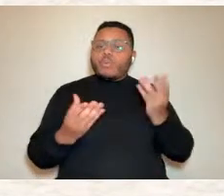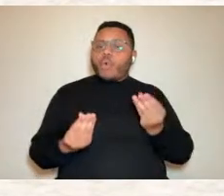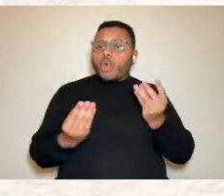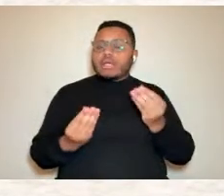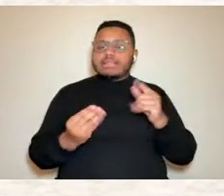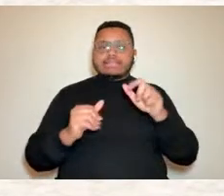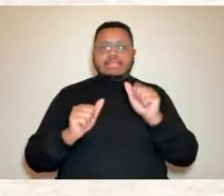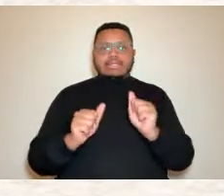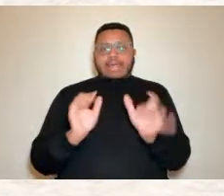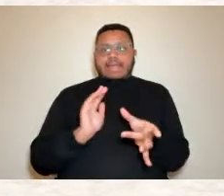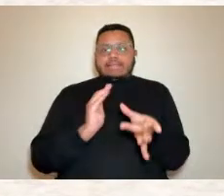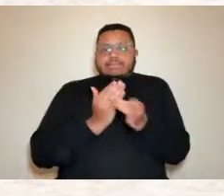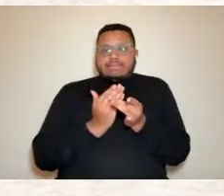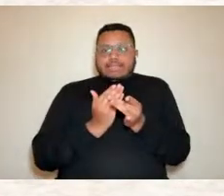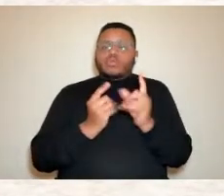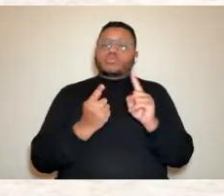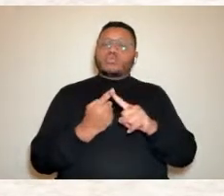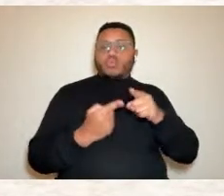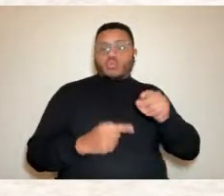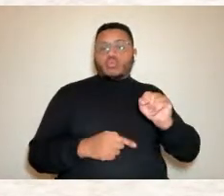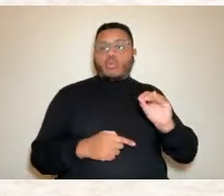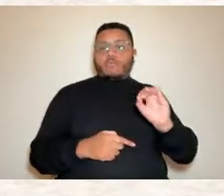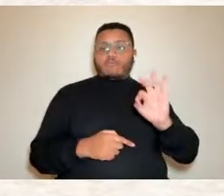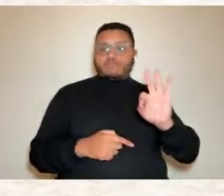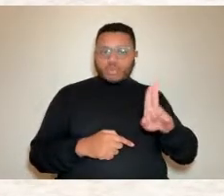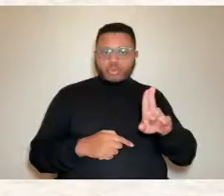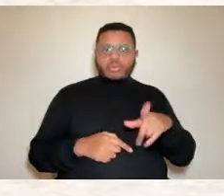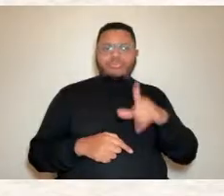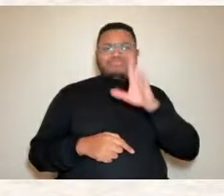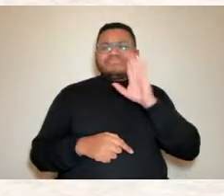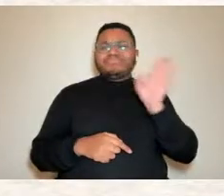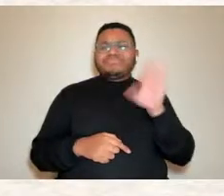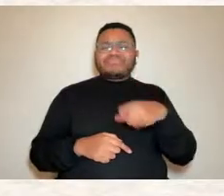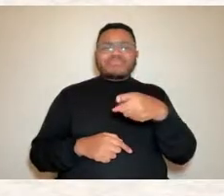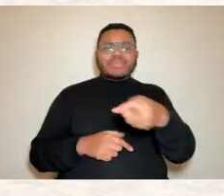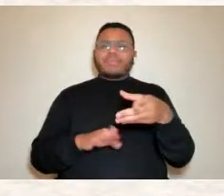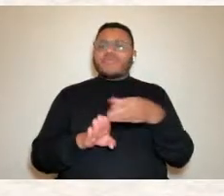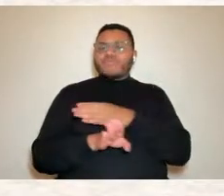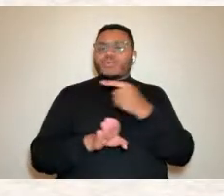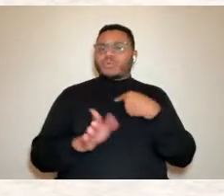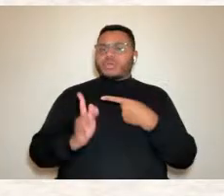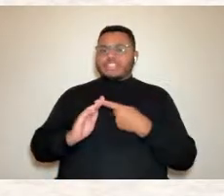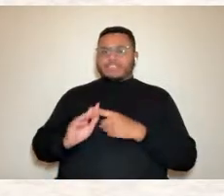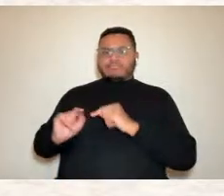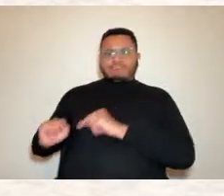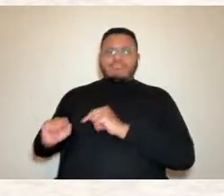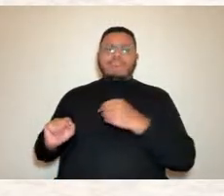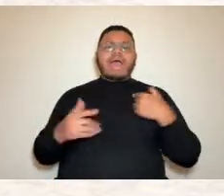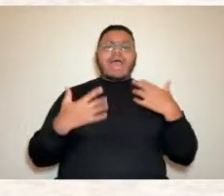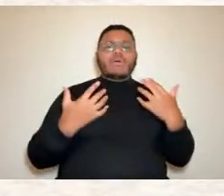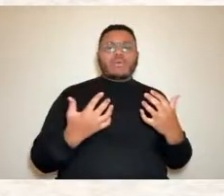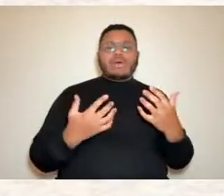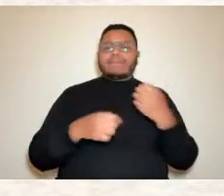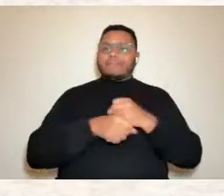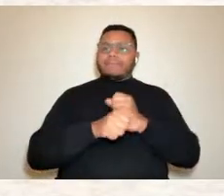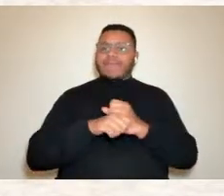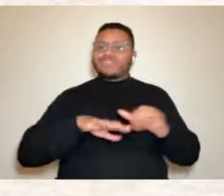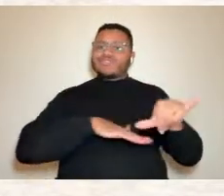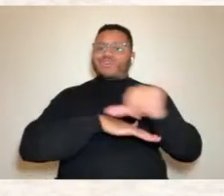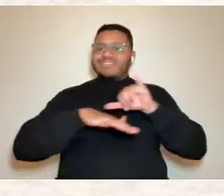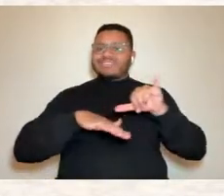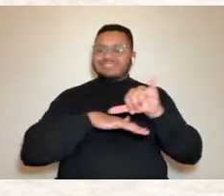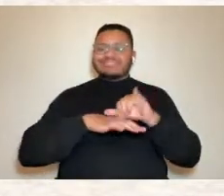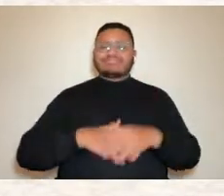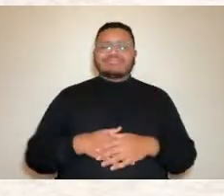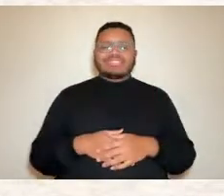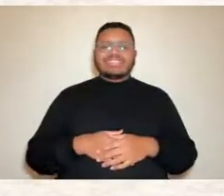can stick to the tofu. Oh, you know what? I'm sorry. Before we head on to that, I do want to make a sauce. All